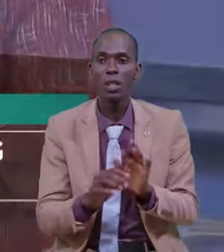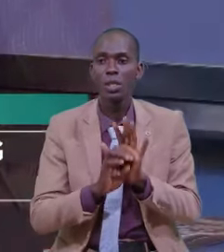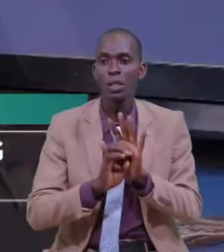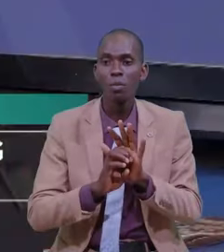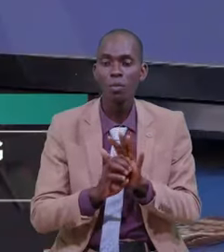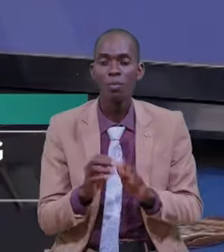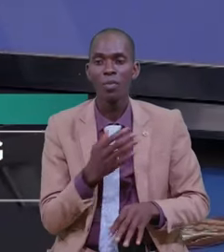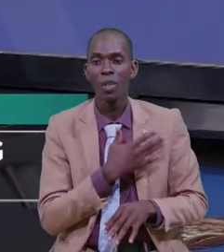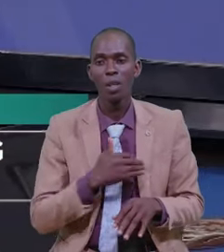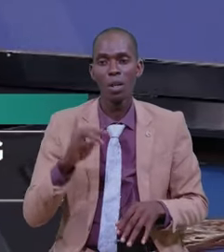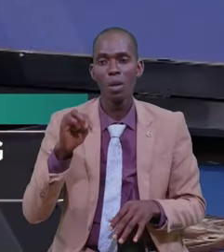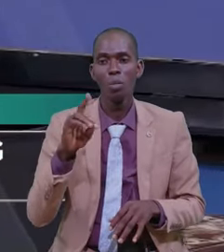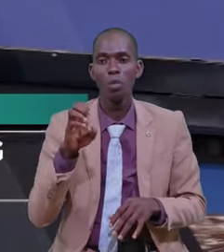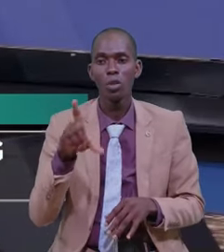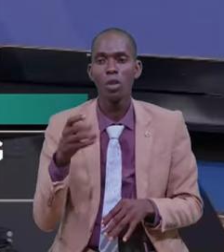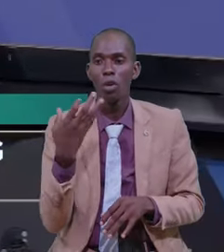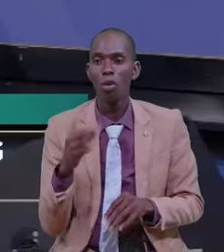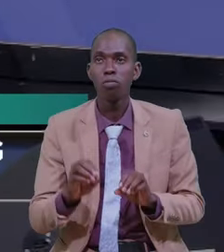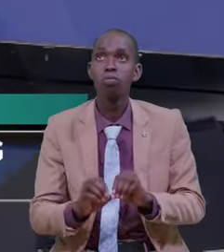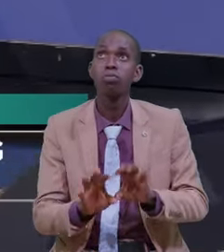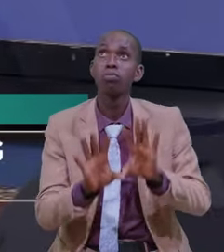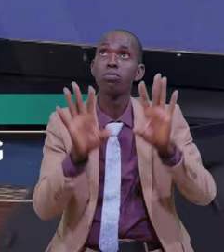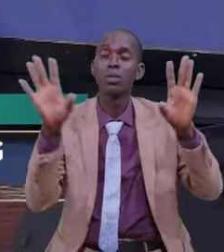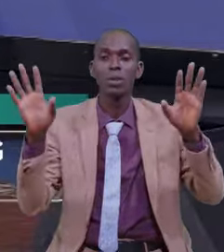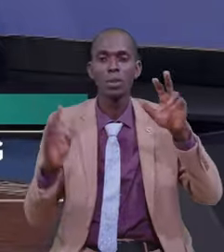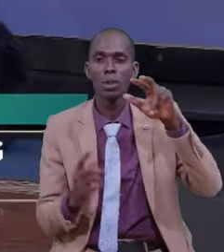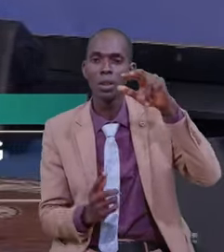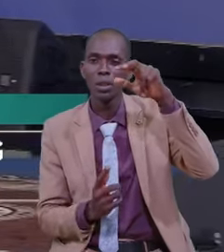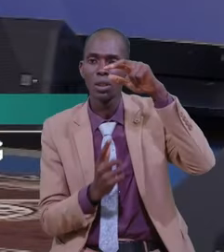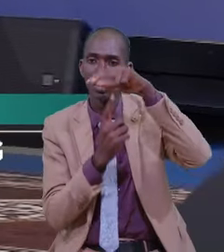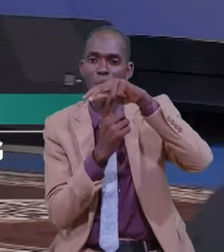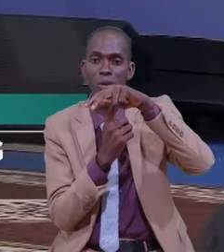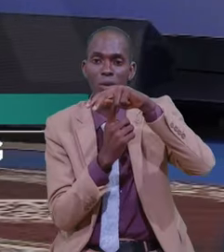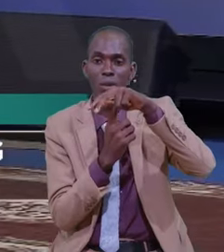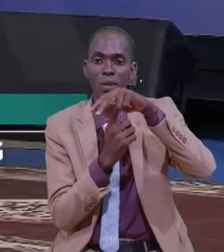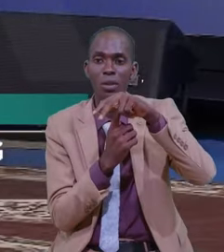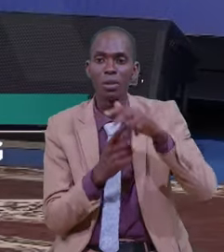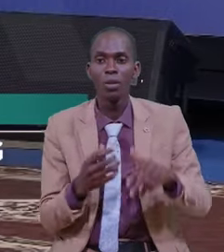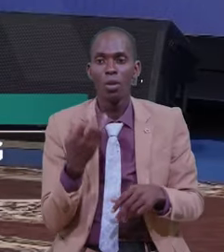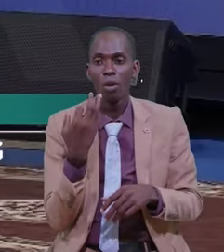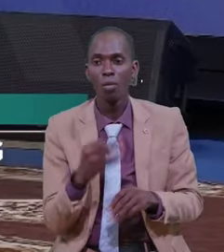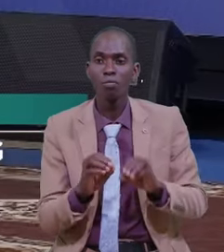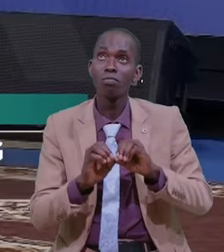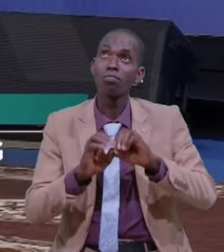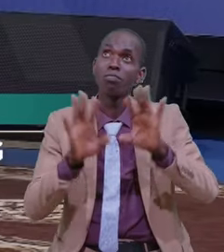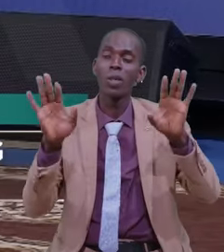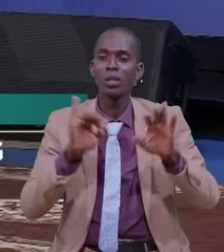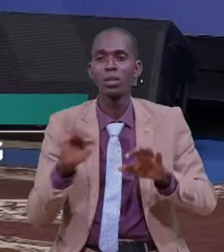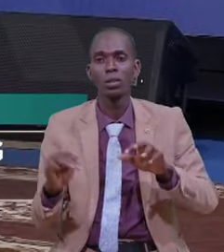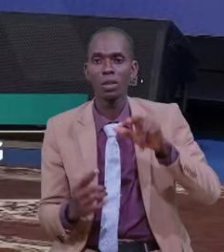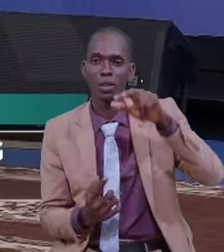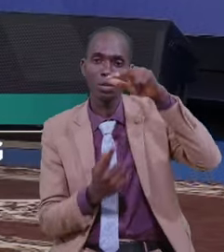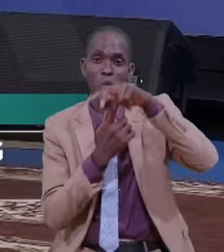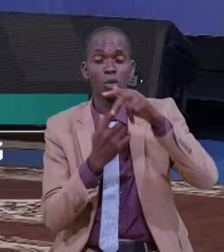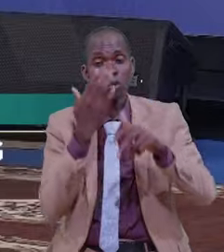for glowing championship. Glowing championship. You know, somebody can be good,